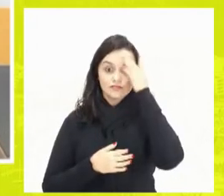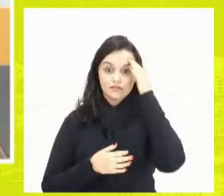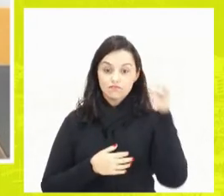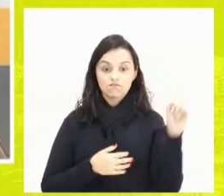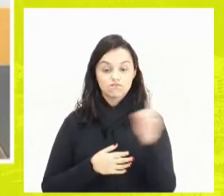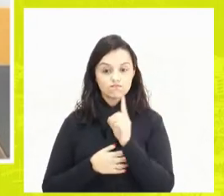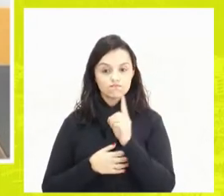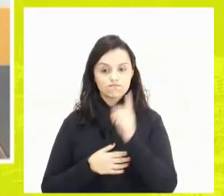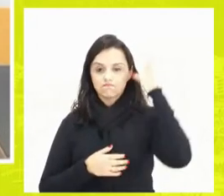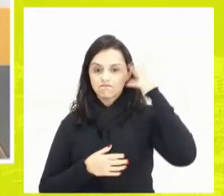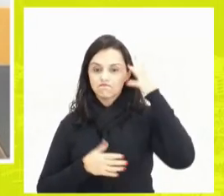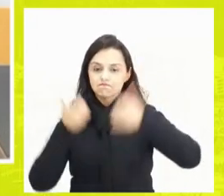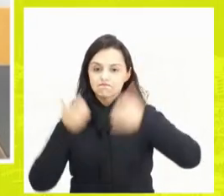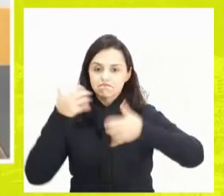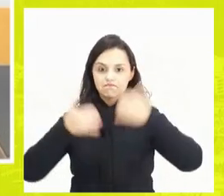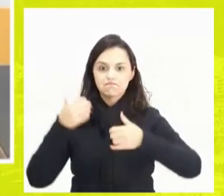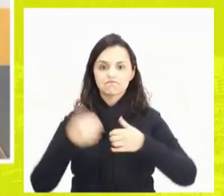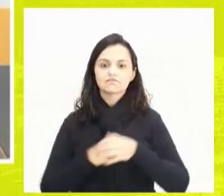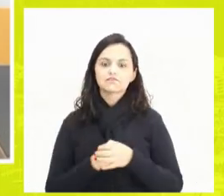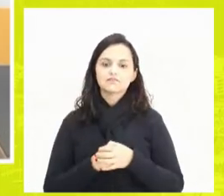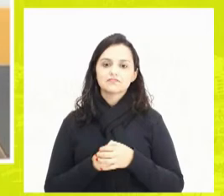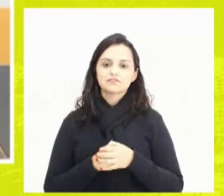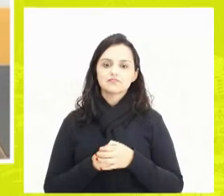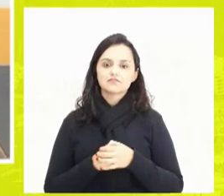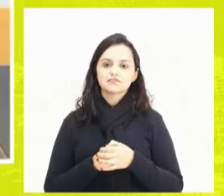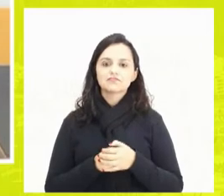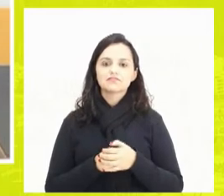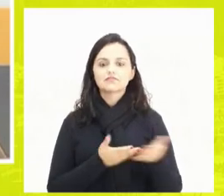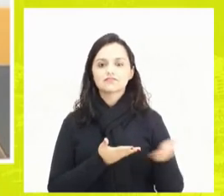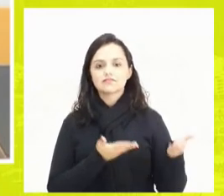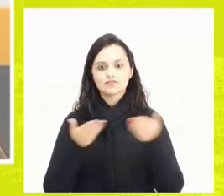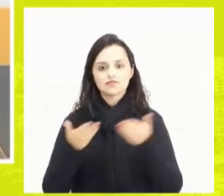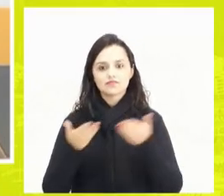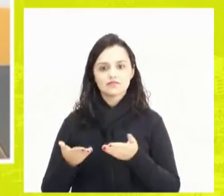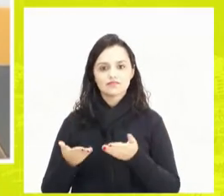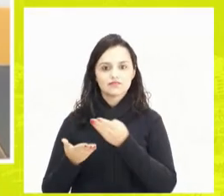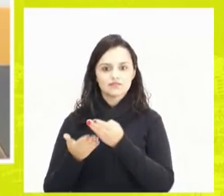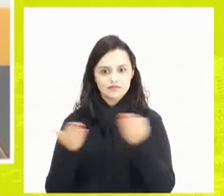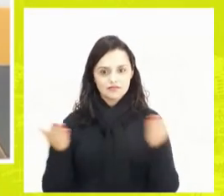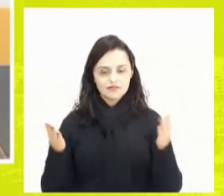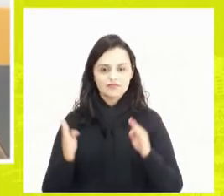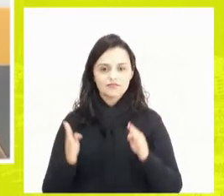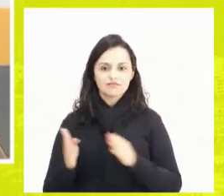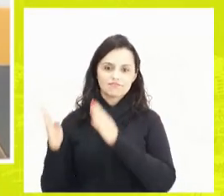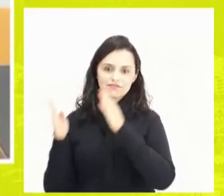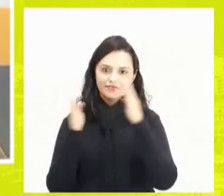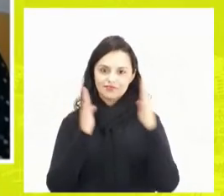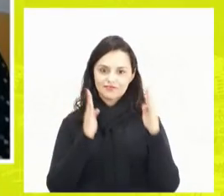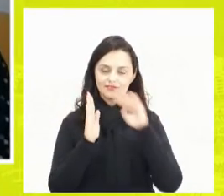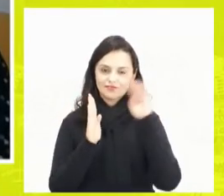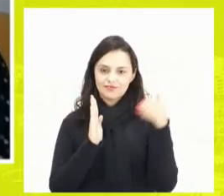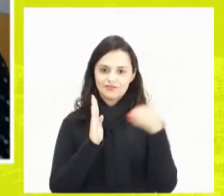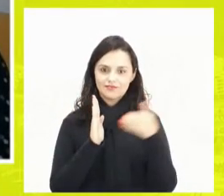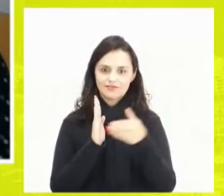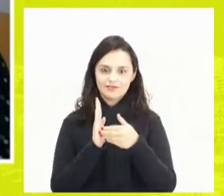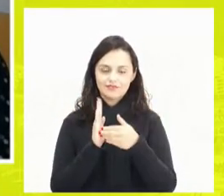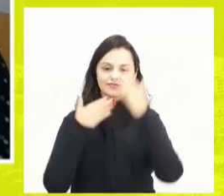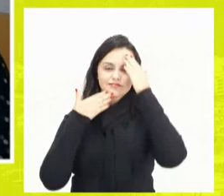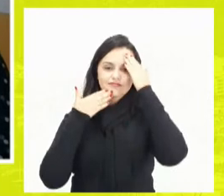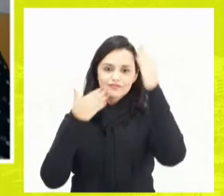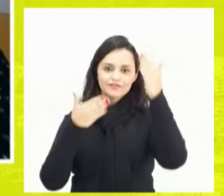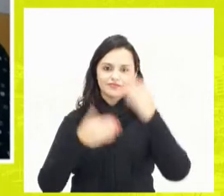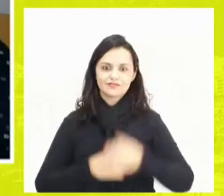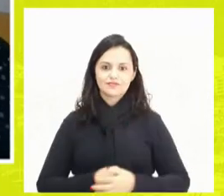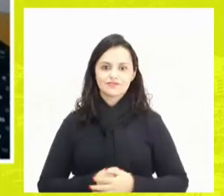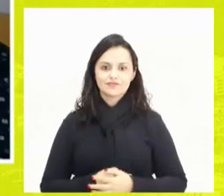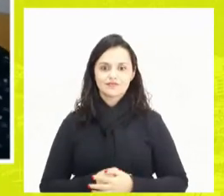well prepared to talk about misinformation in the country we invite you to follow the full program thank you see you